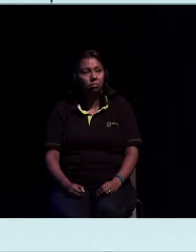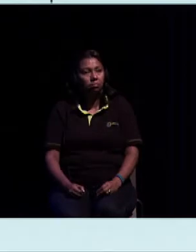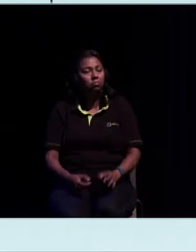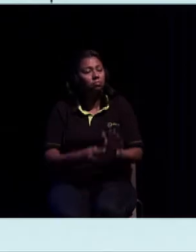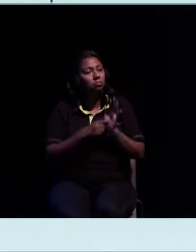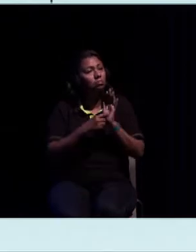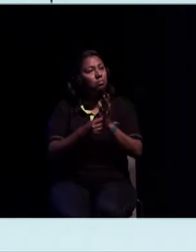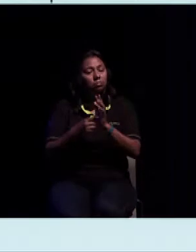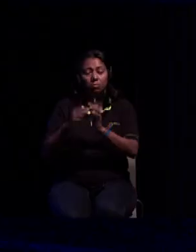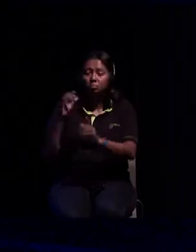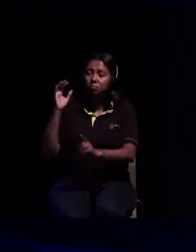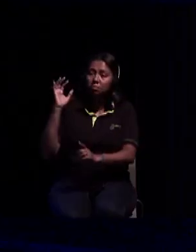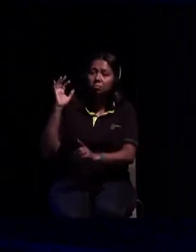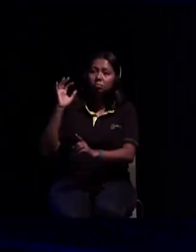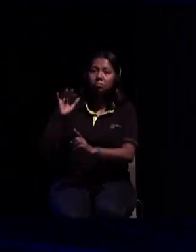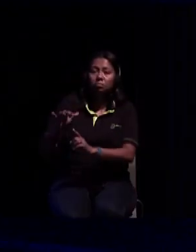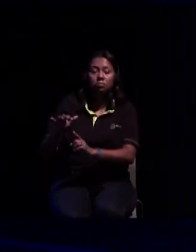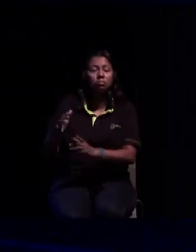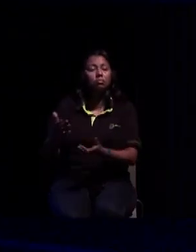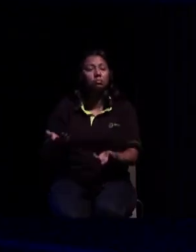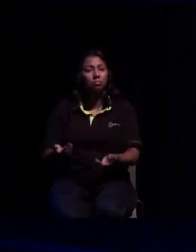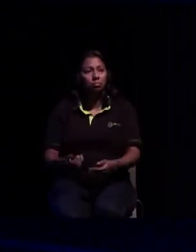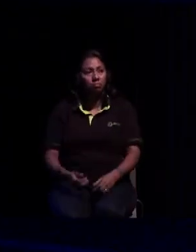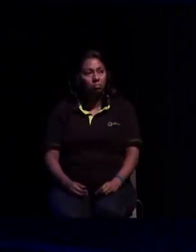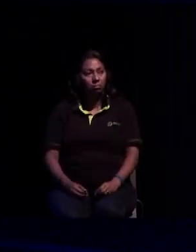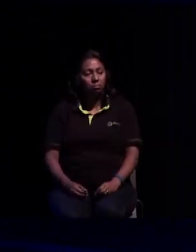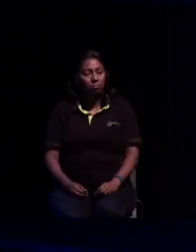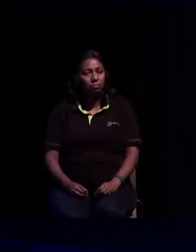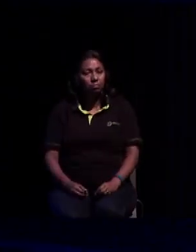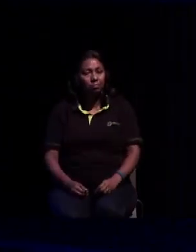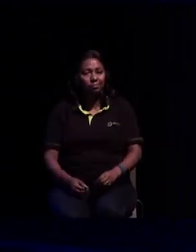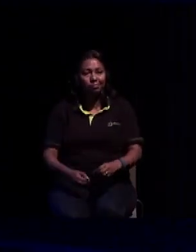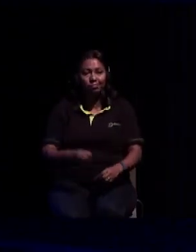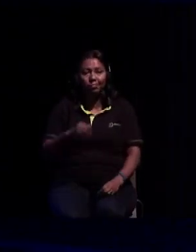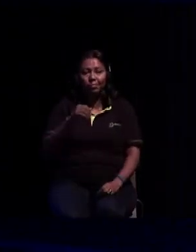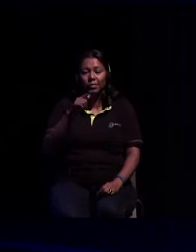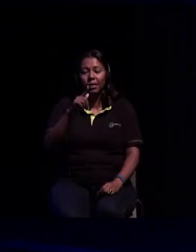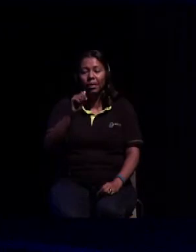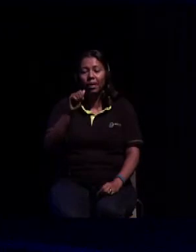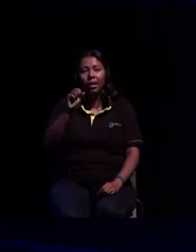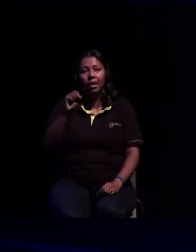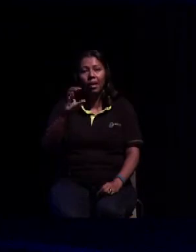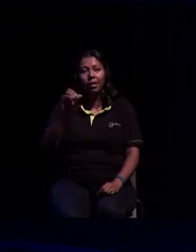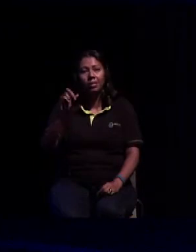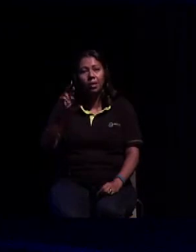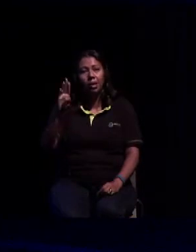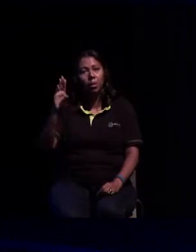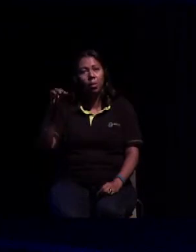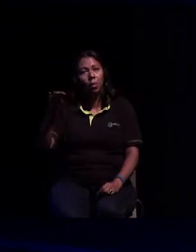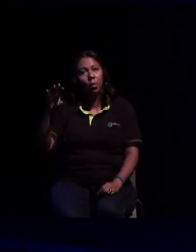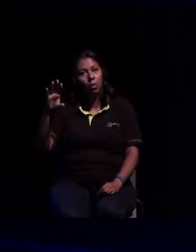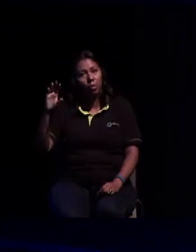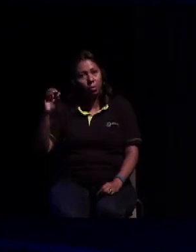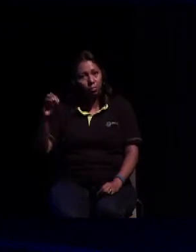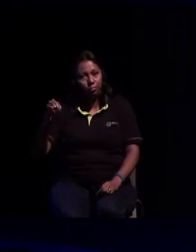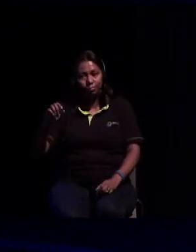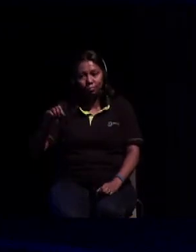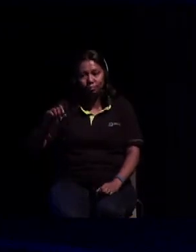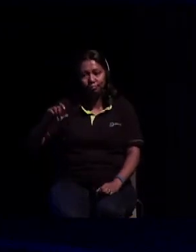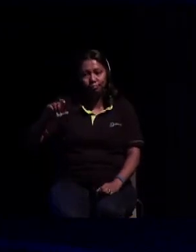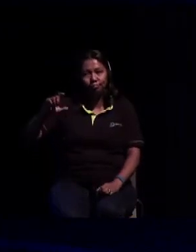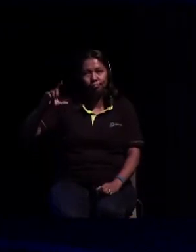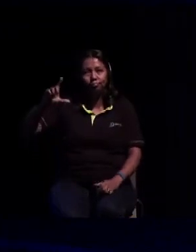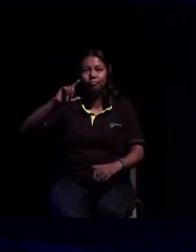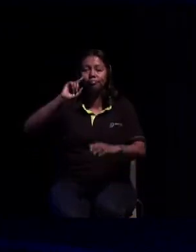most concerned, and that it's also the luxury end of tourism. So when we talk about tourism rights, this idea of